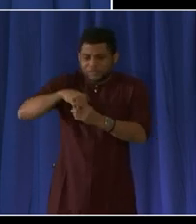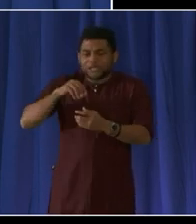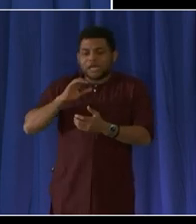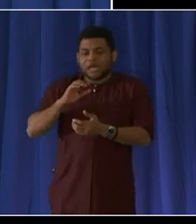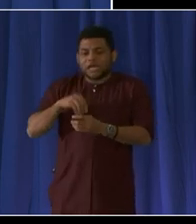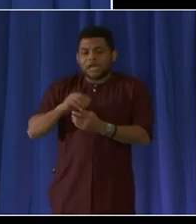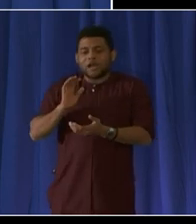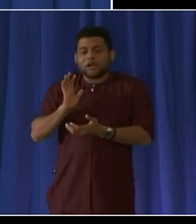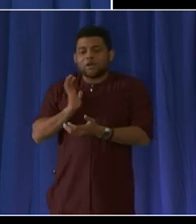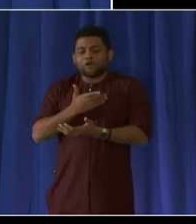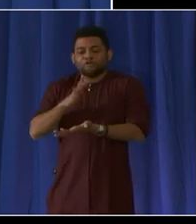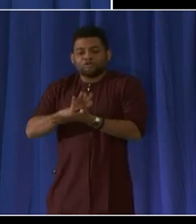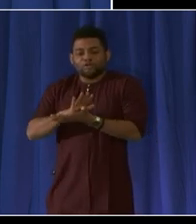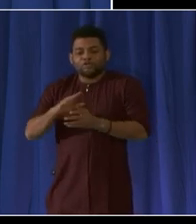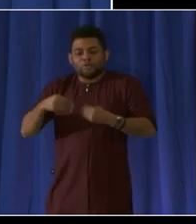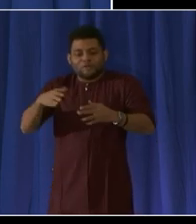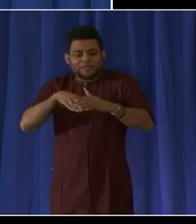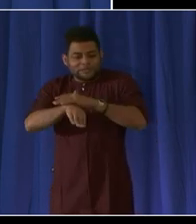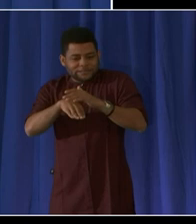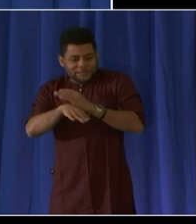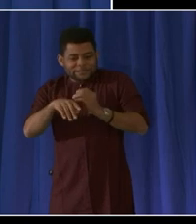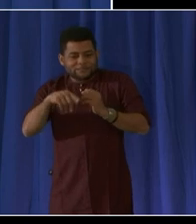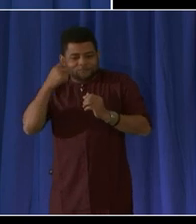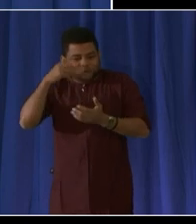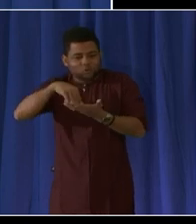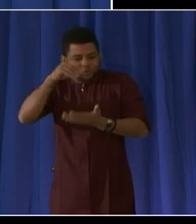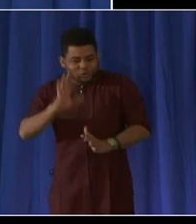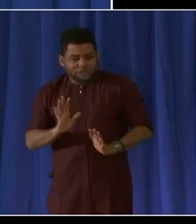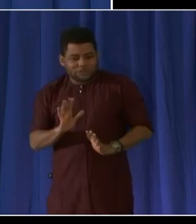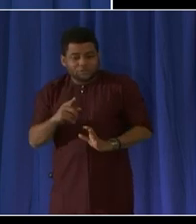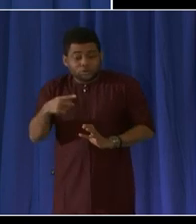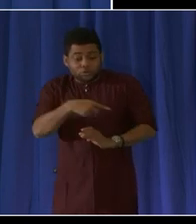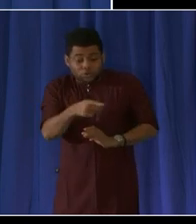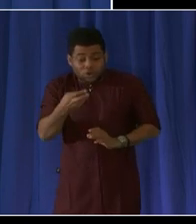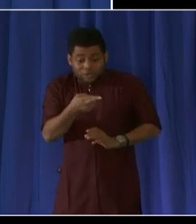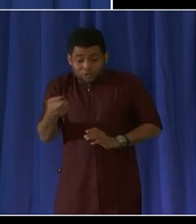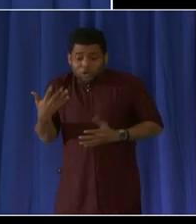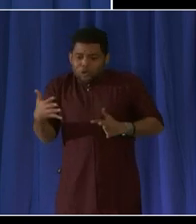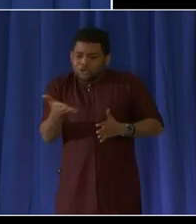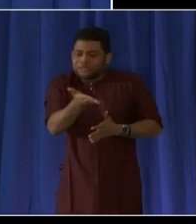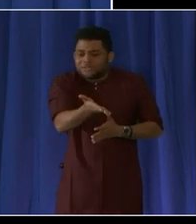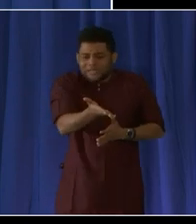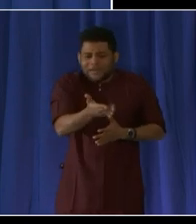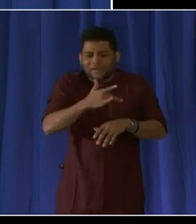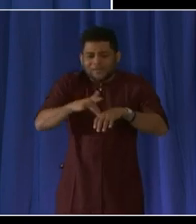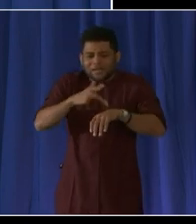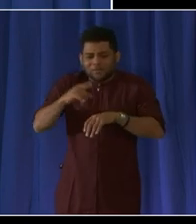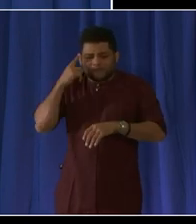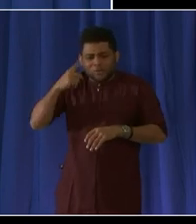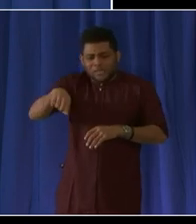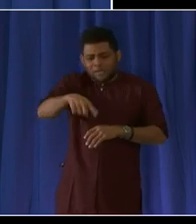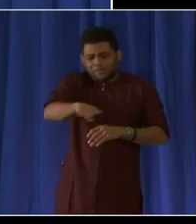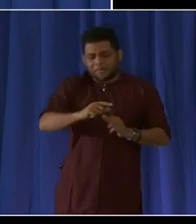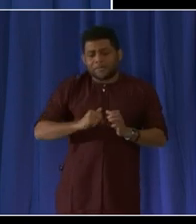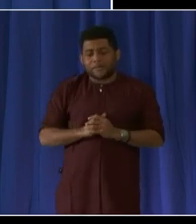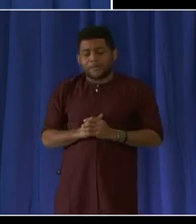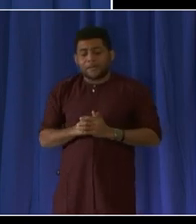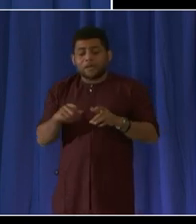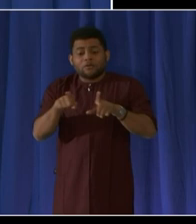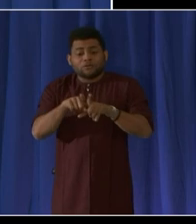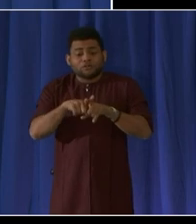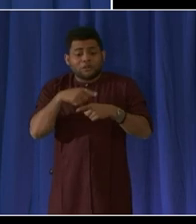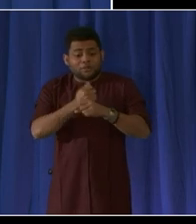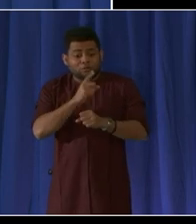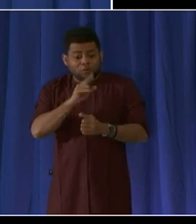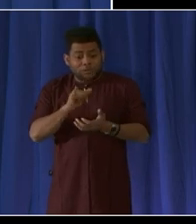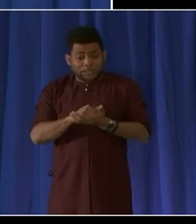give access to students. As relates to our mitigation strategies and specifically to masking, as